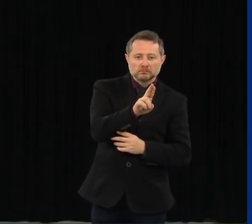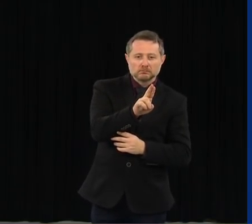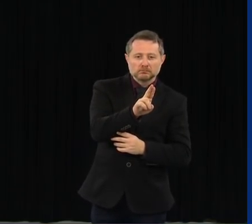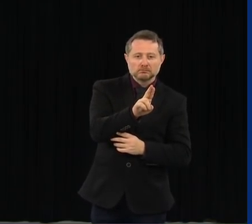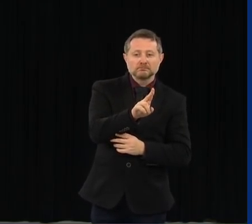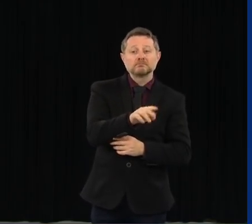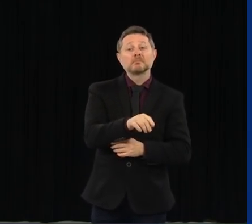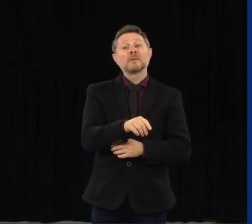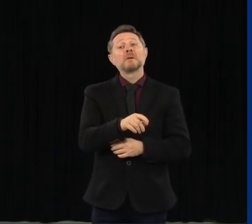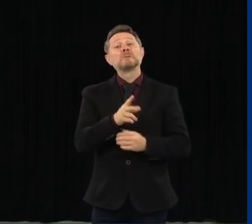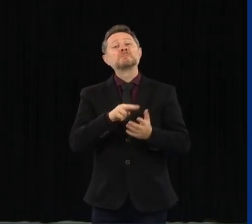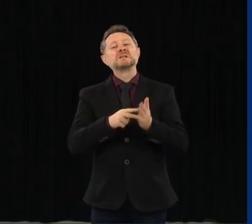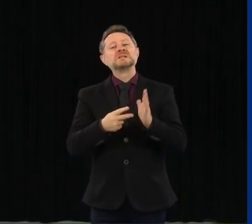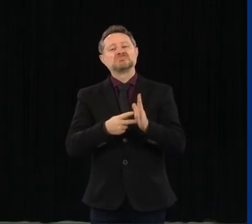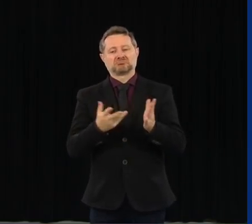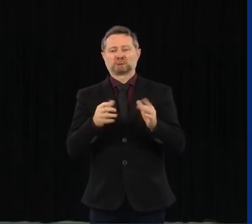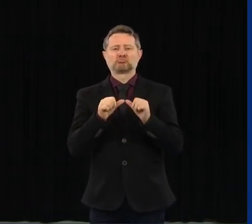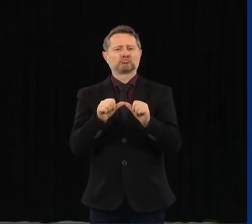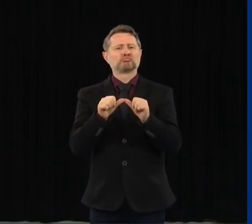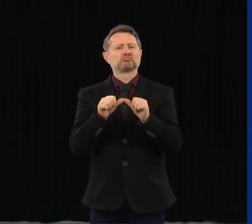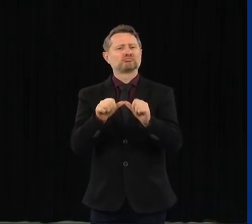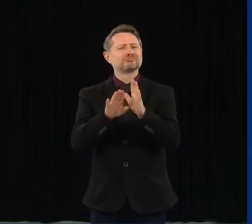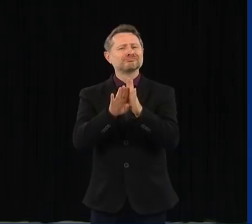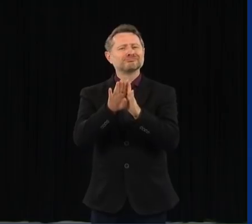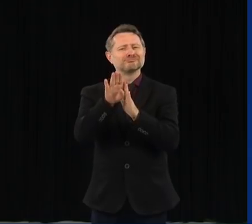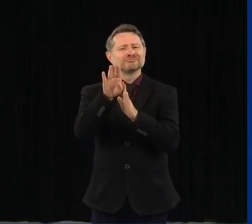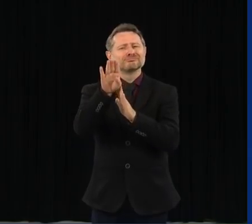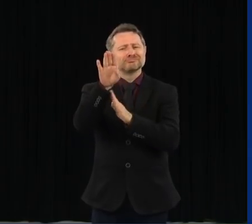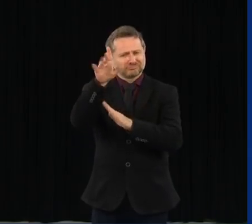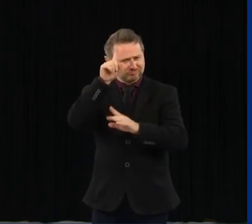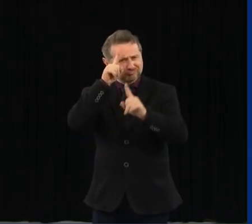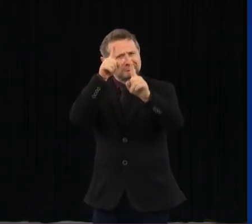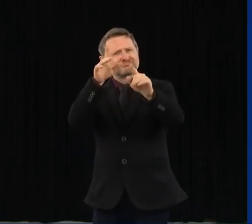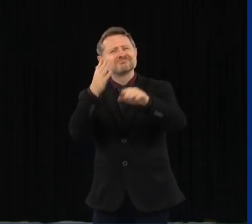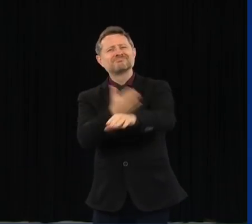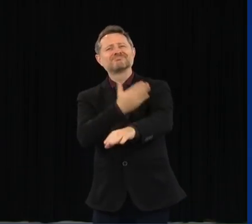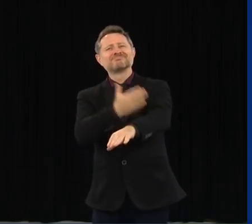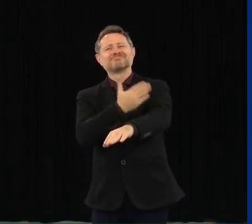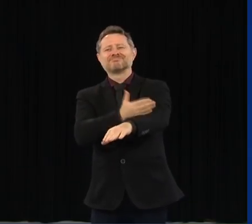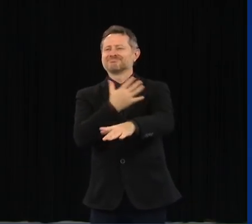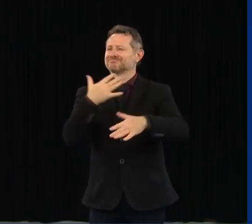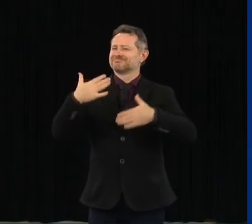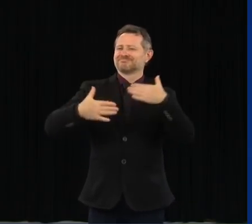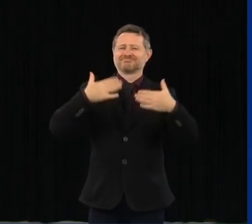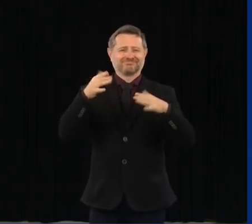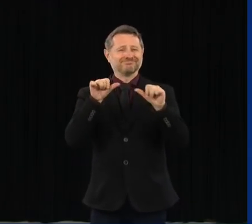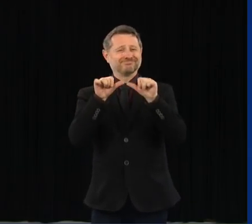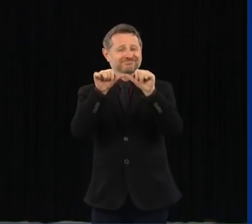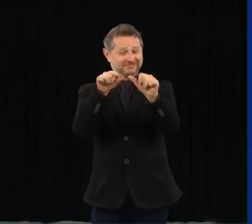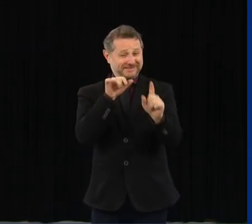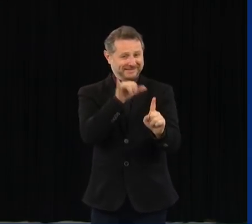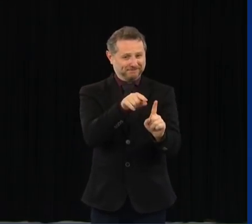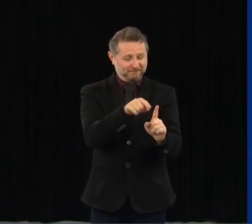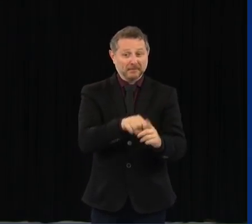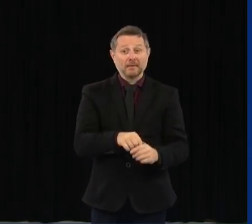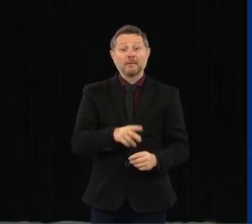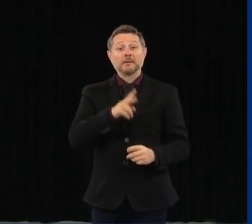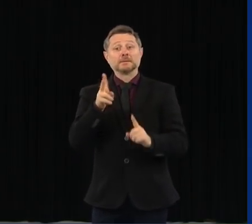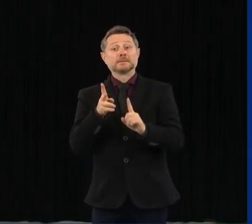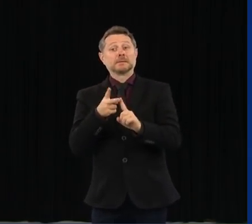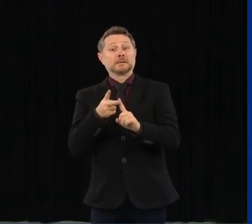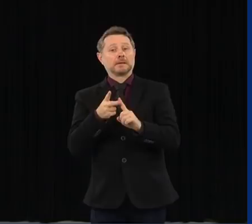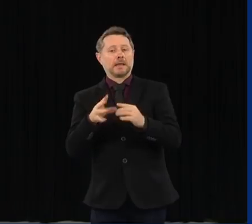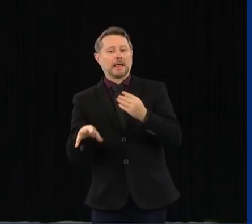ever upwards, aspirational, we can be better, we can lift ourselves, Excelsior. And we added